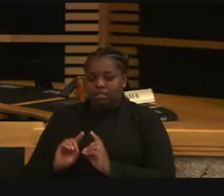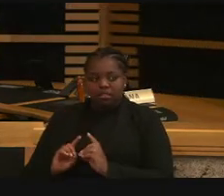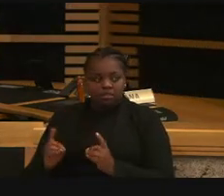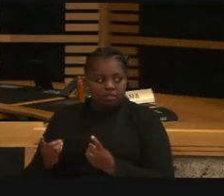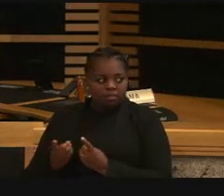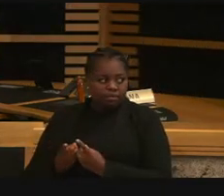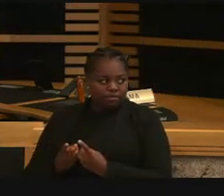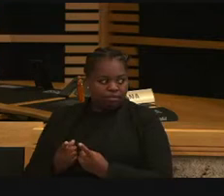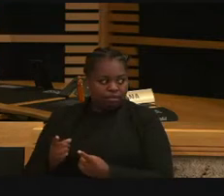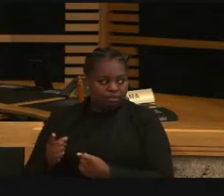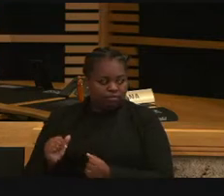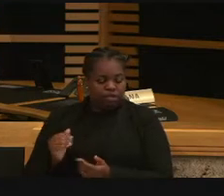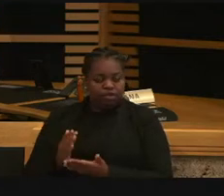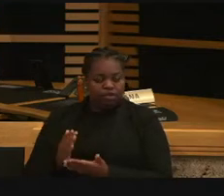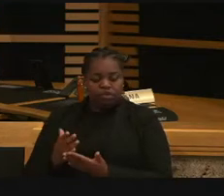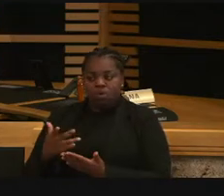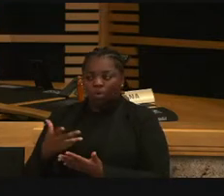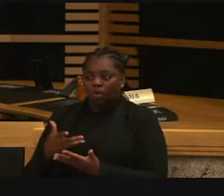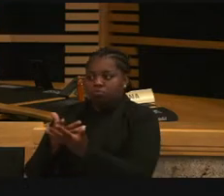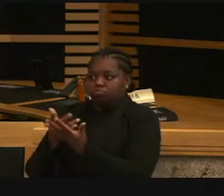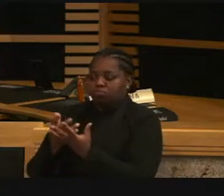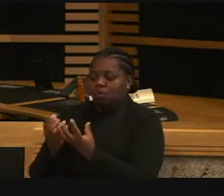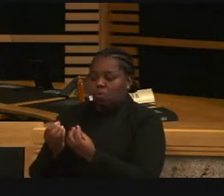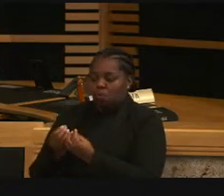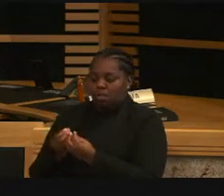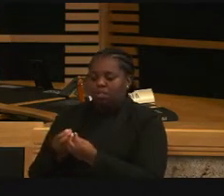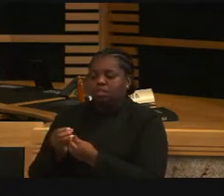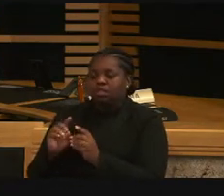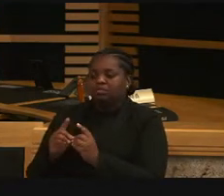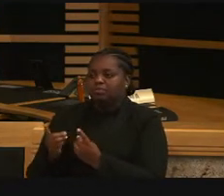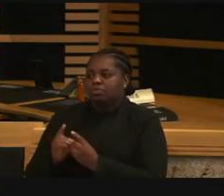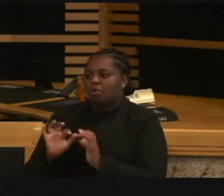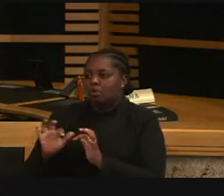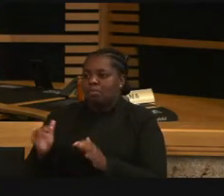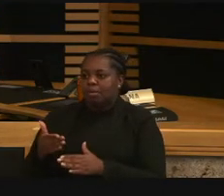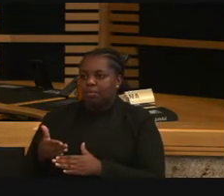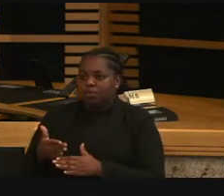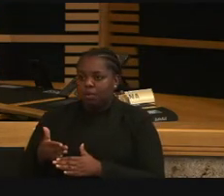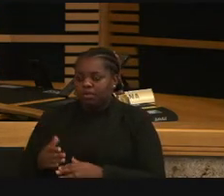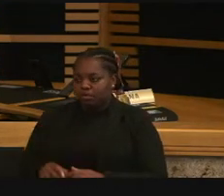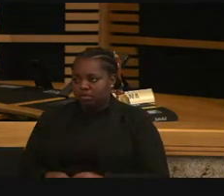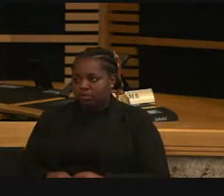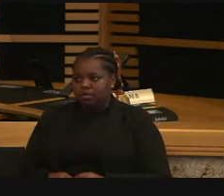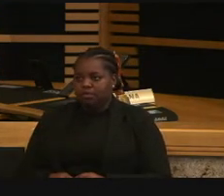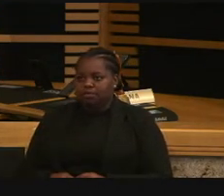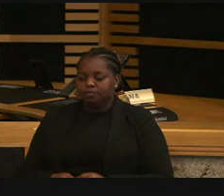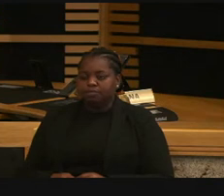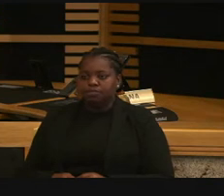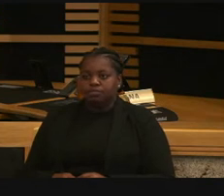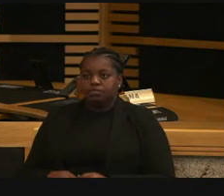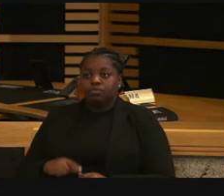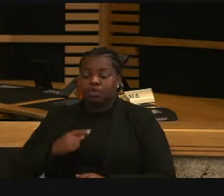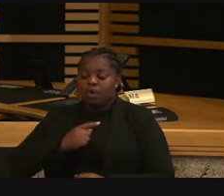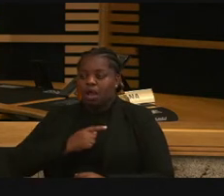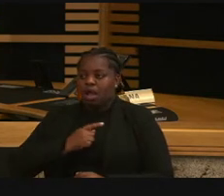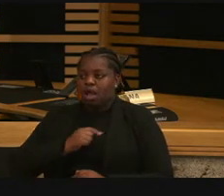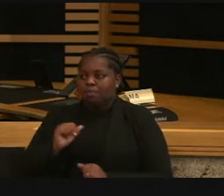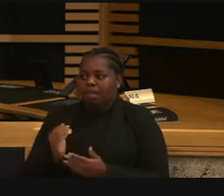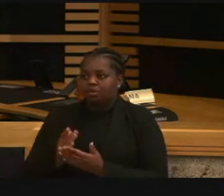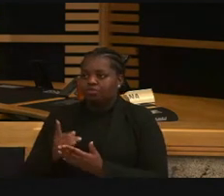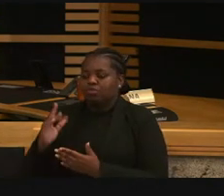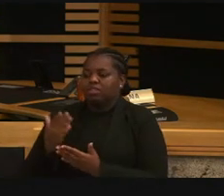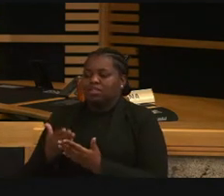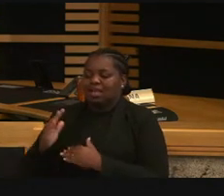with the Department of Public Works with a view to considering building a